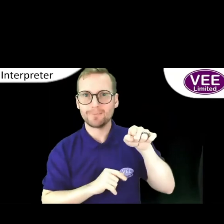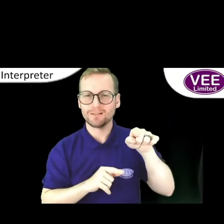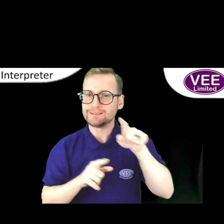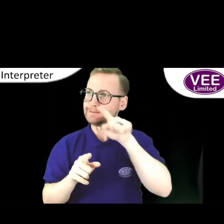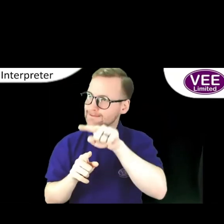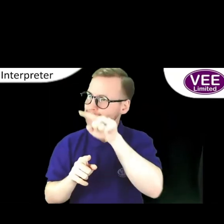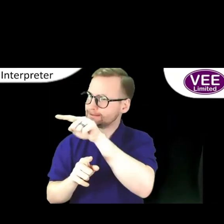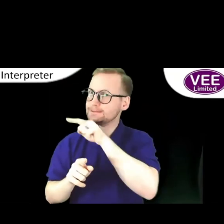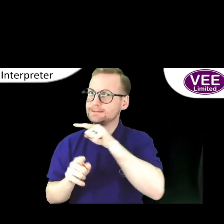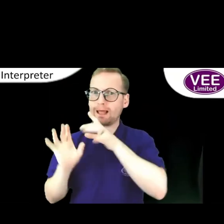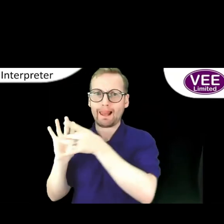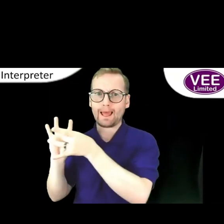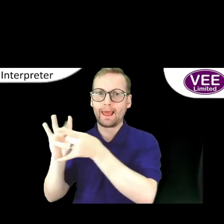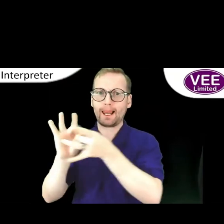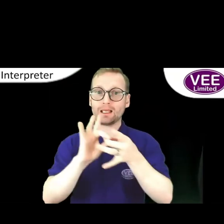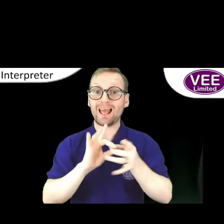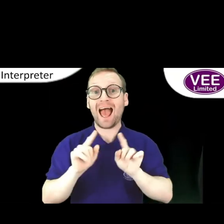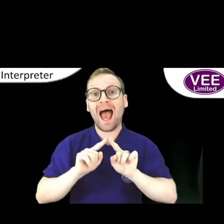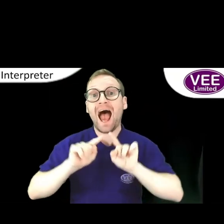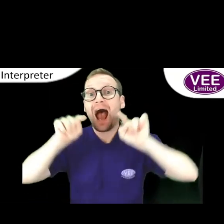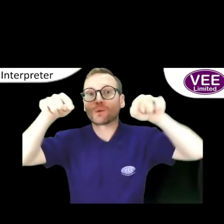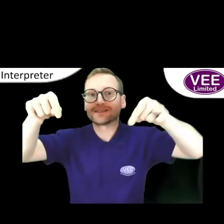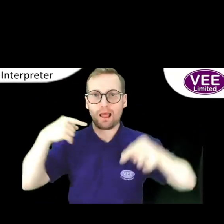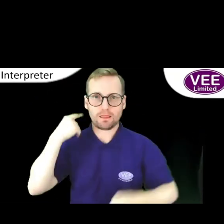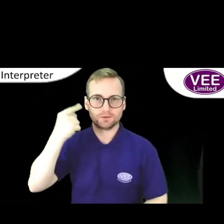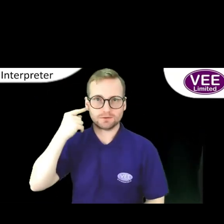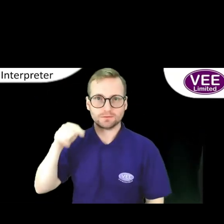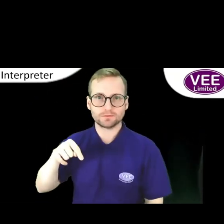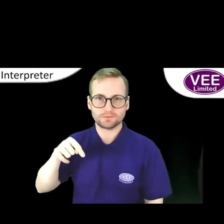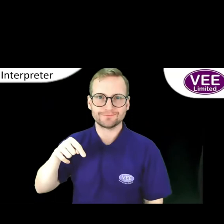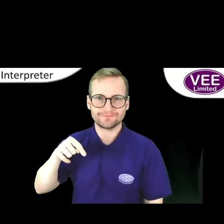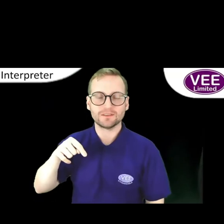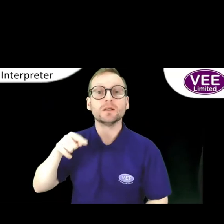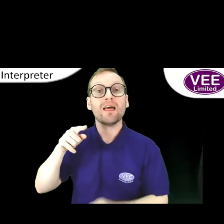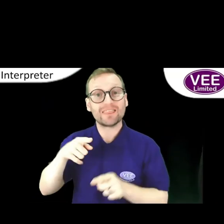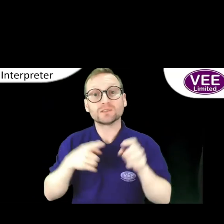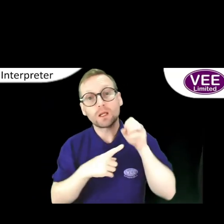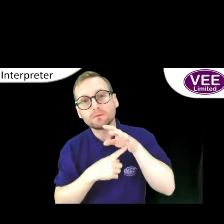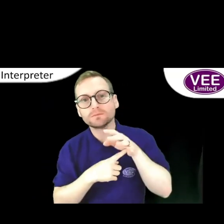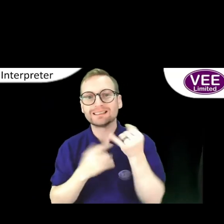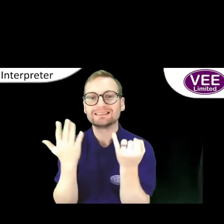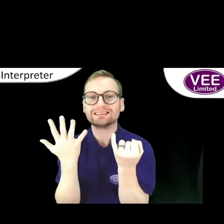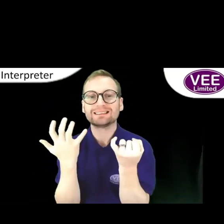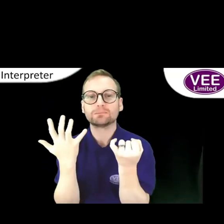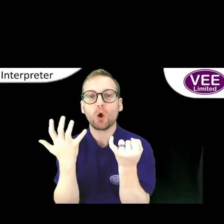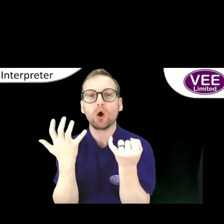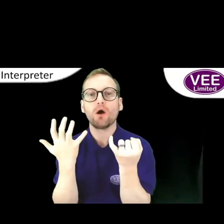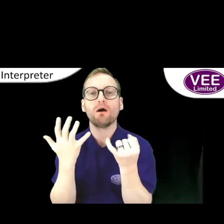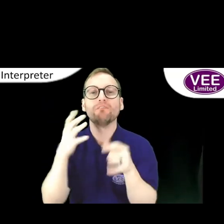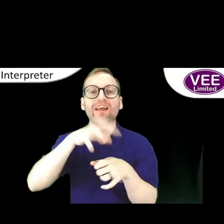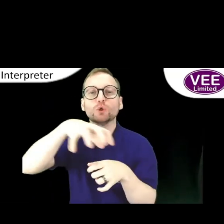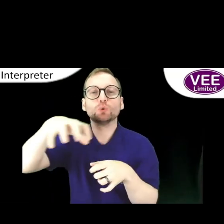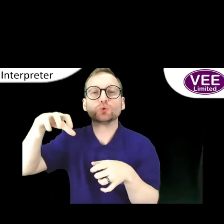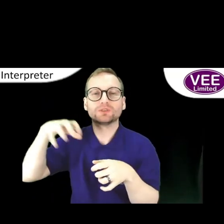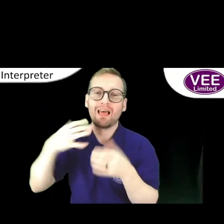reach audiences outside of London. This spotlight loan will be going on to 6 further venues throughout the UK,